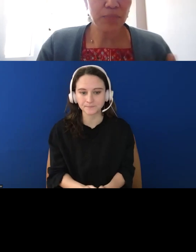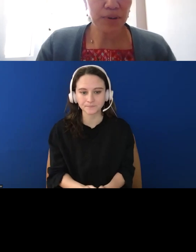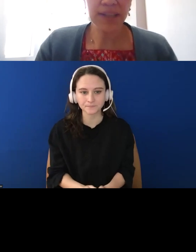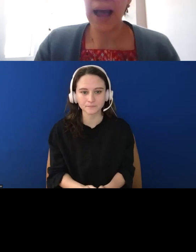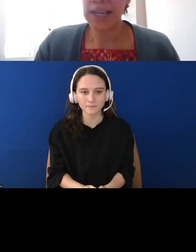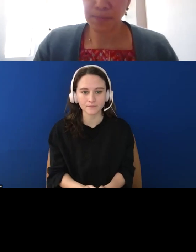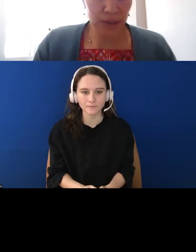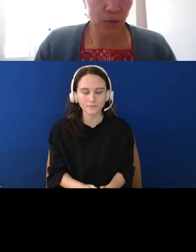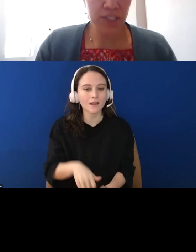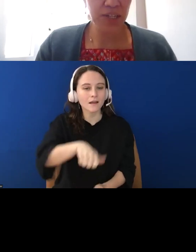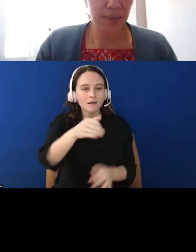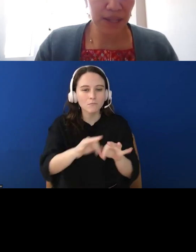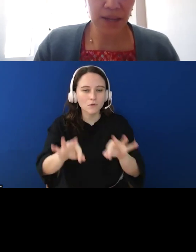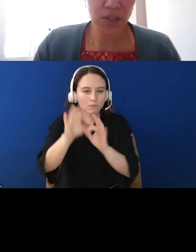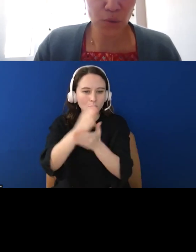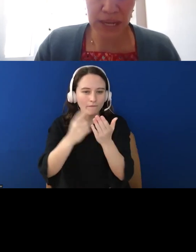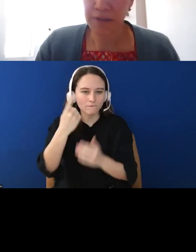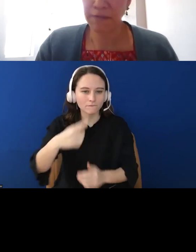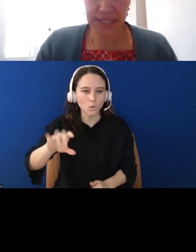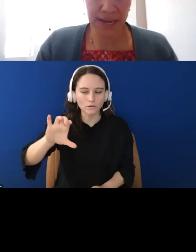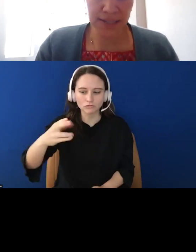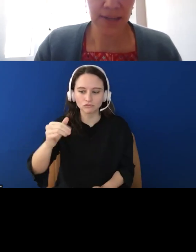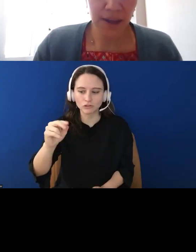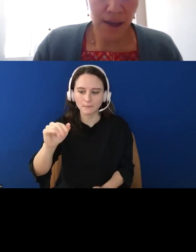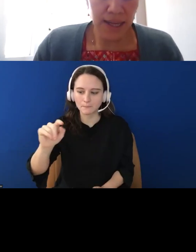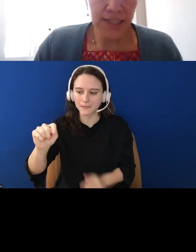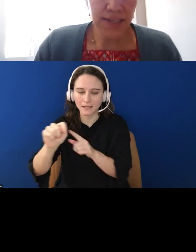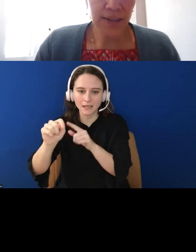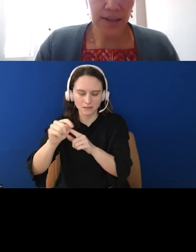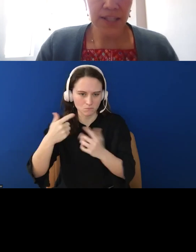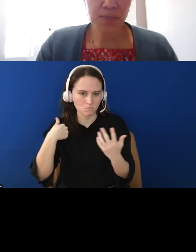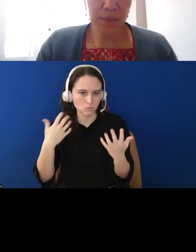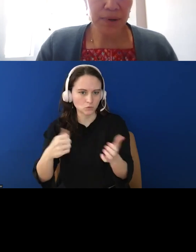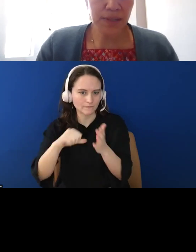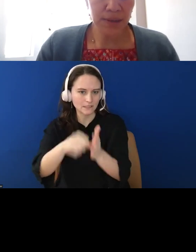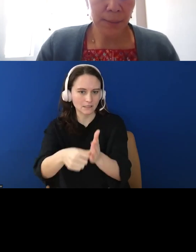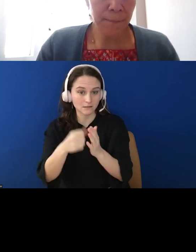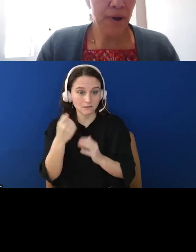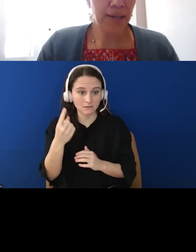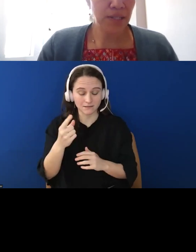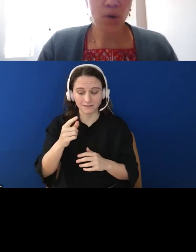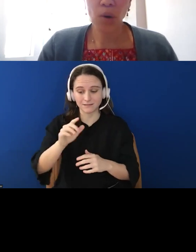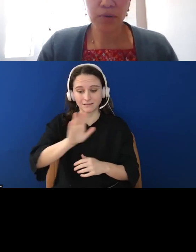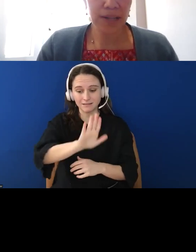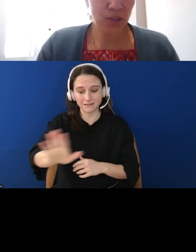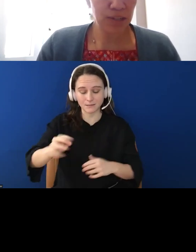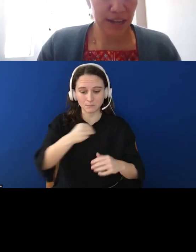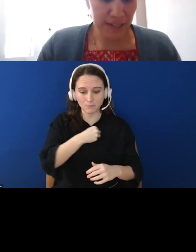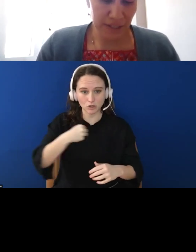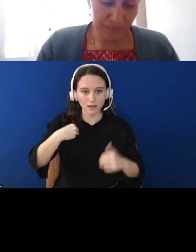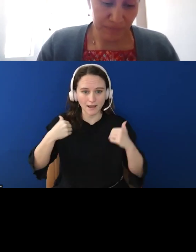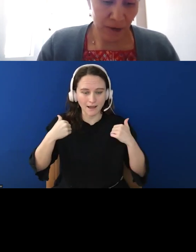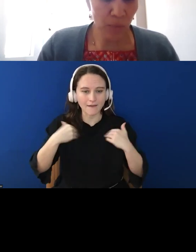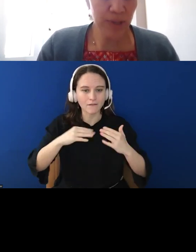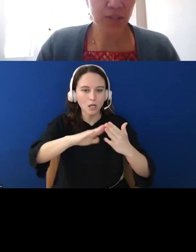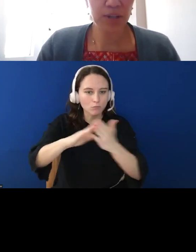Another important aspect of a chinamit that should be emphasized is that its members practice communal